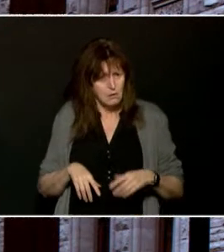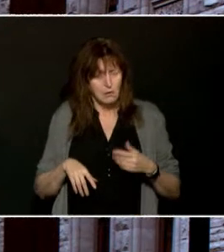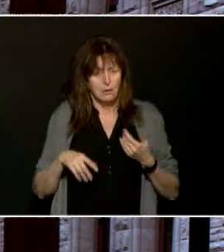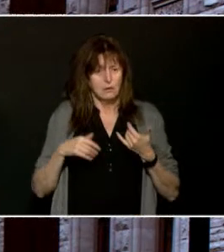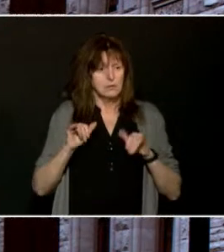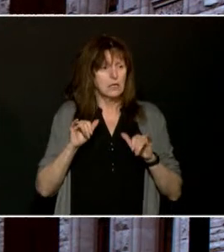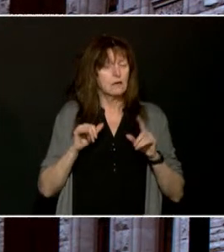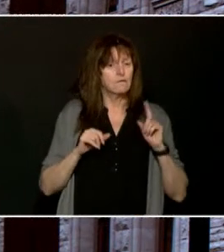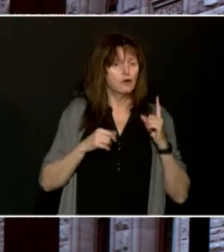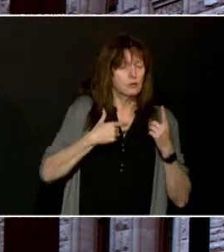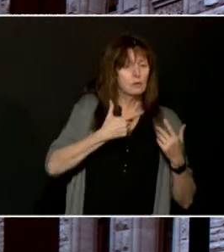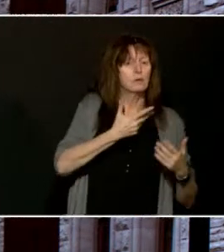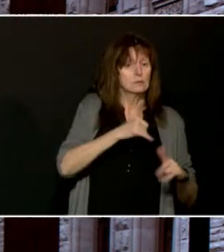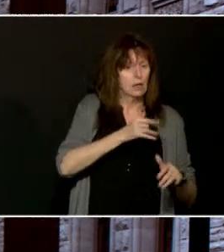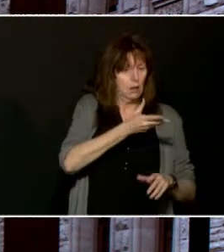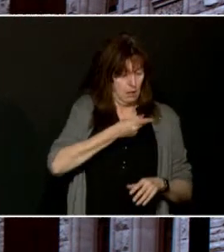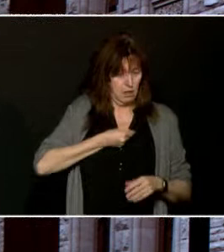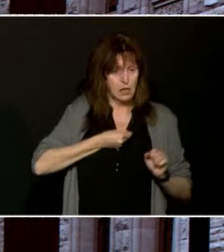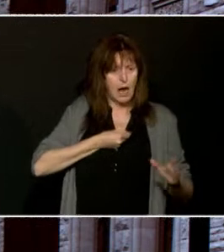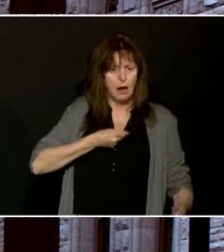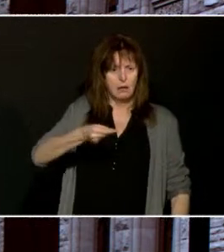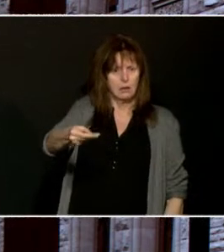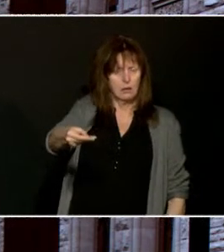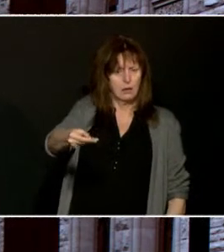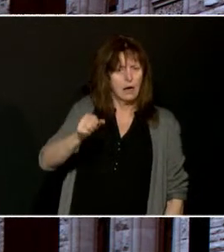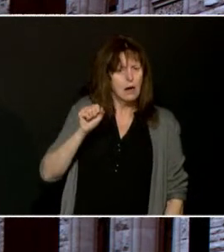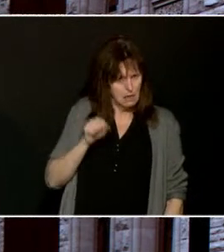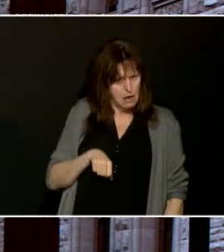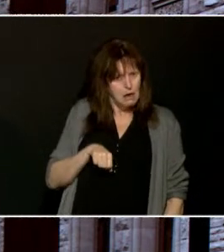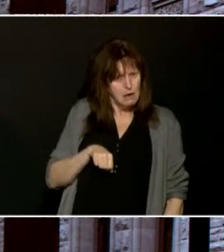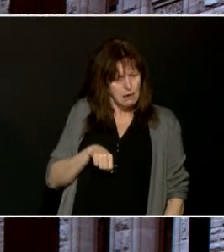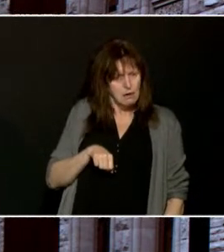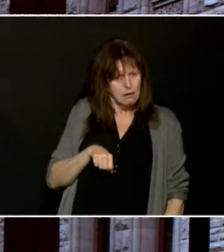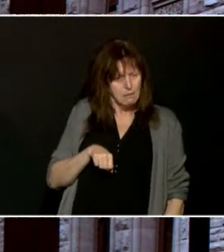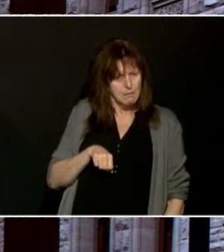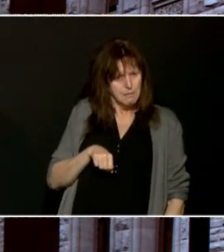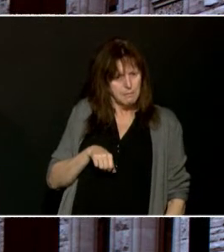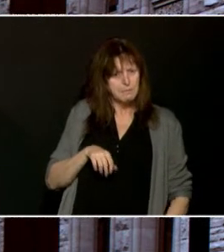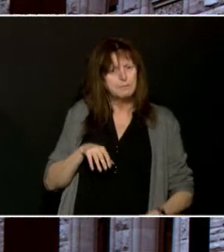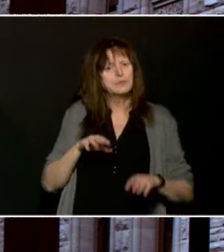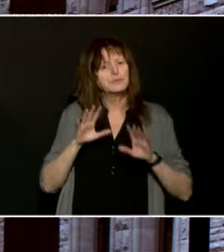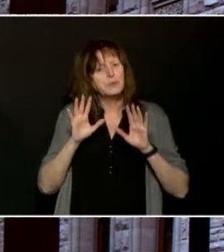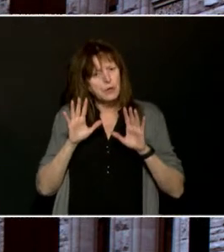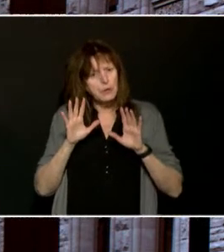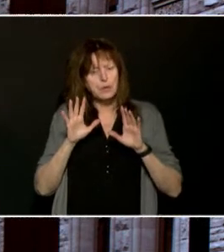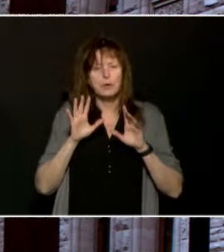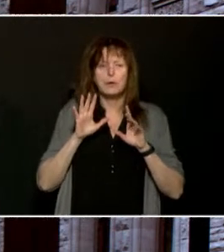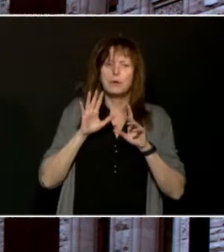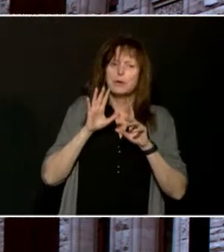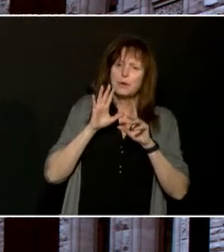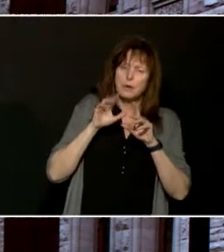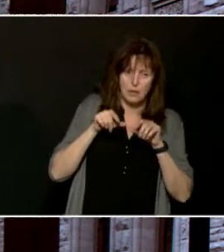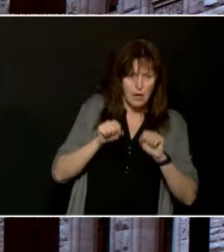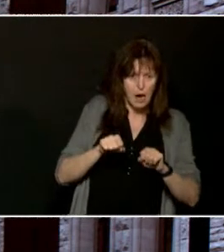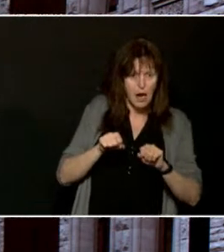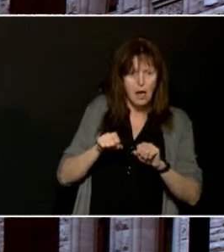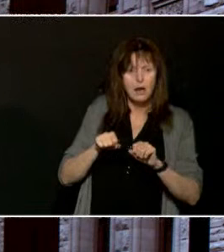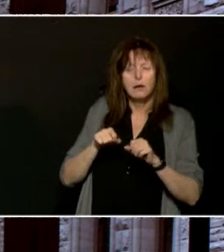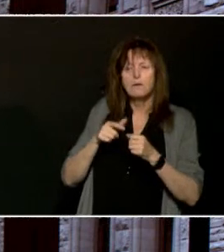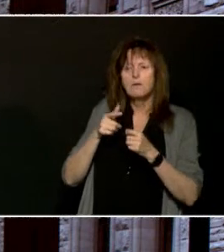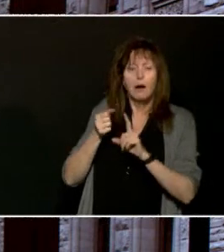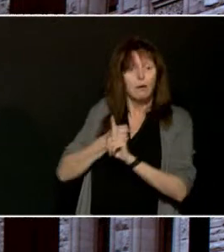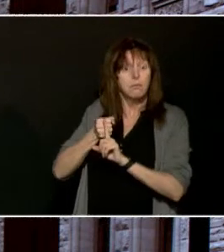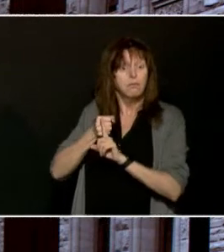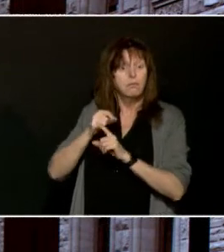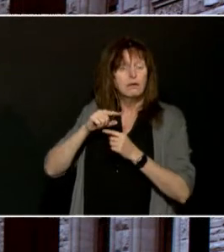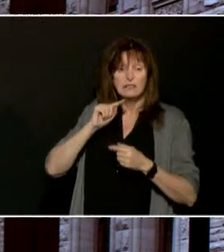individuals with one dose. While the opportunity or the impact of severe illness is reduced greatly, and that's where Dr. Brown was